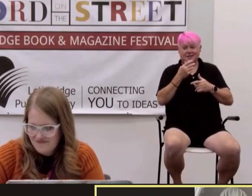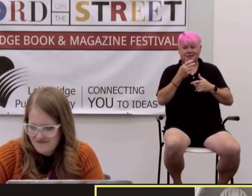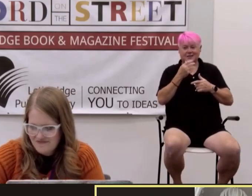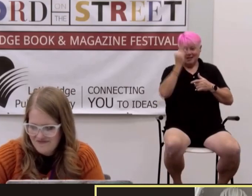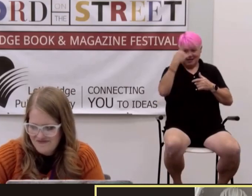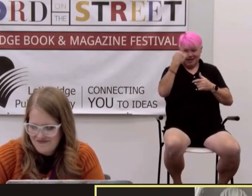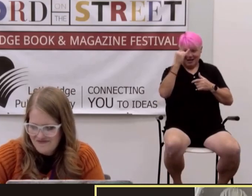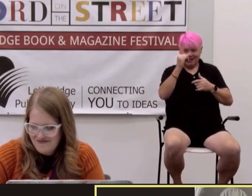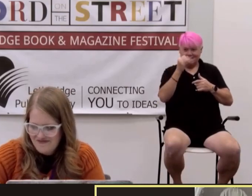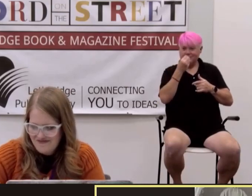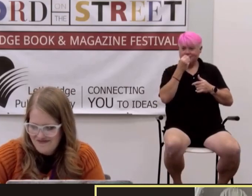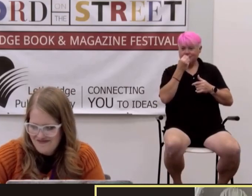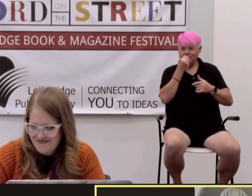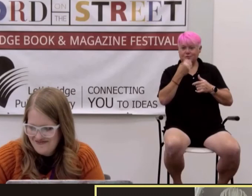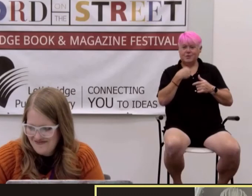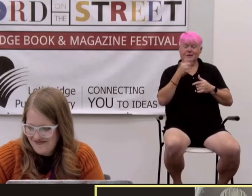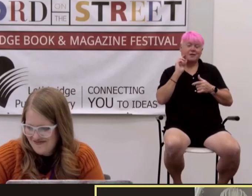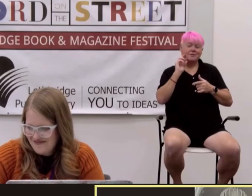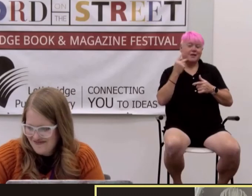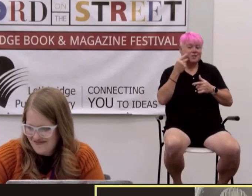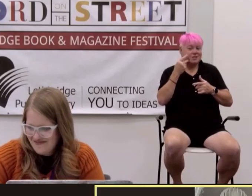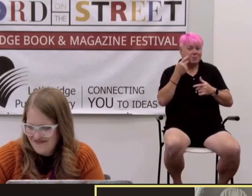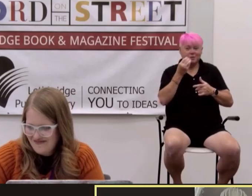I love vegetarian food.